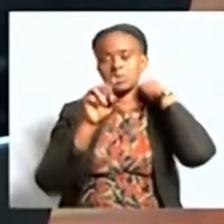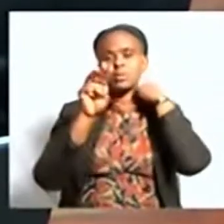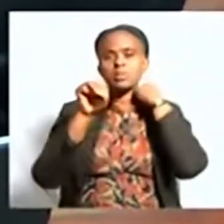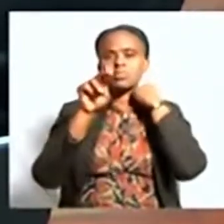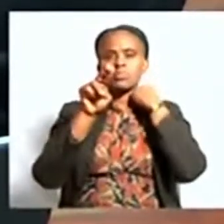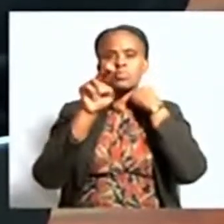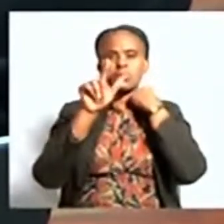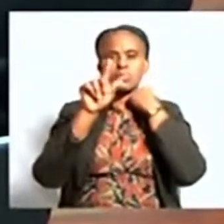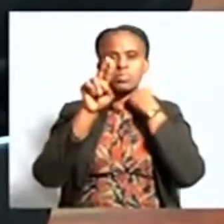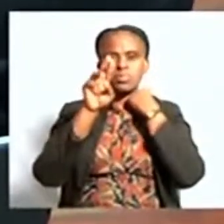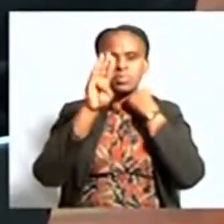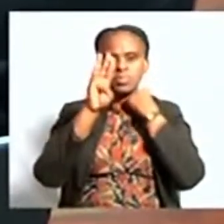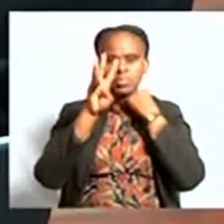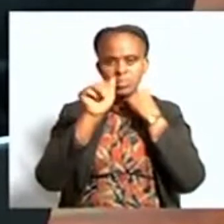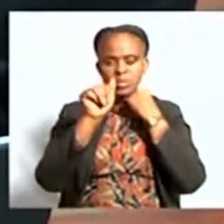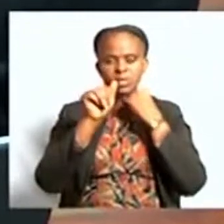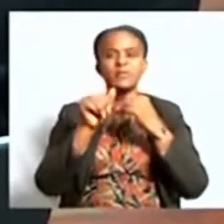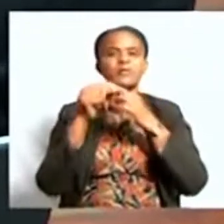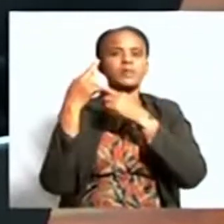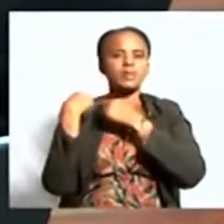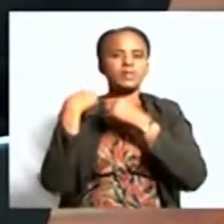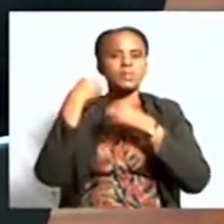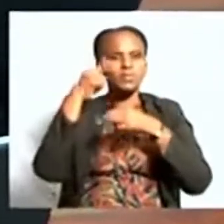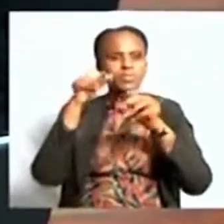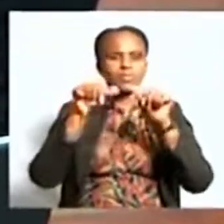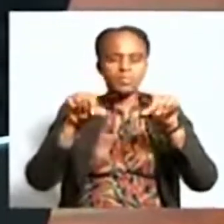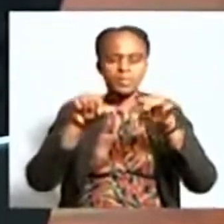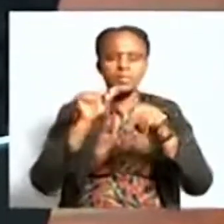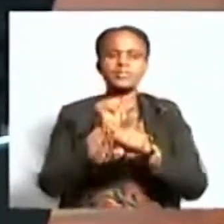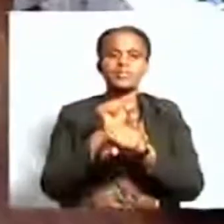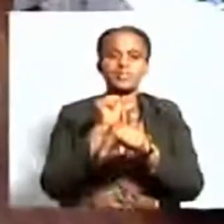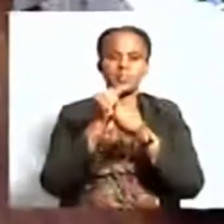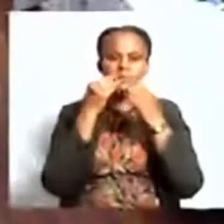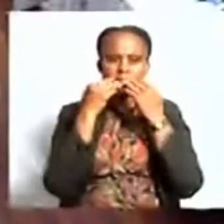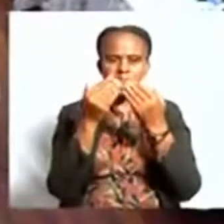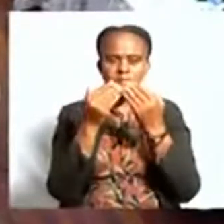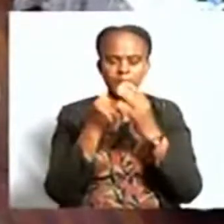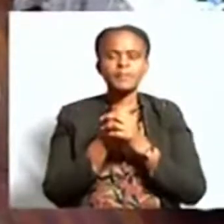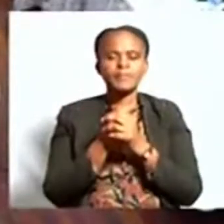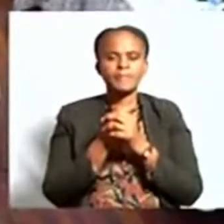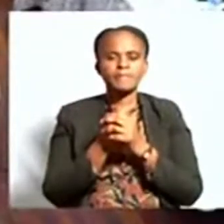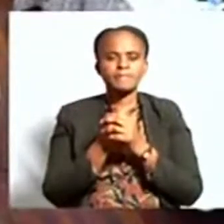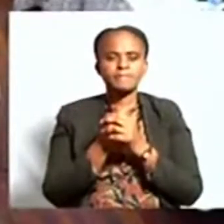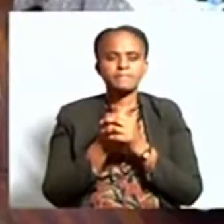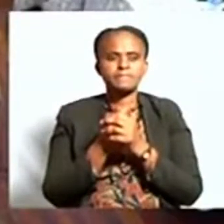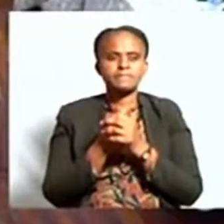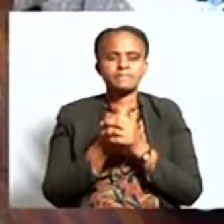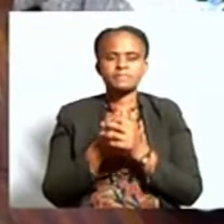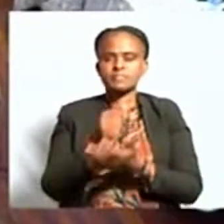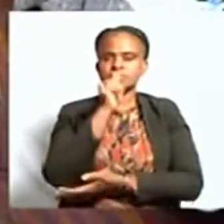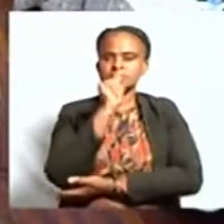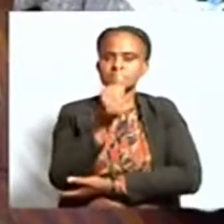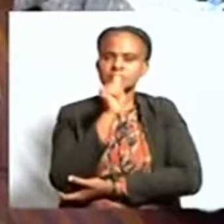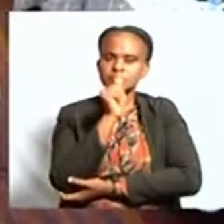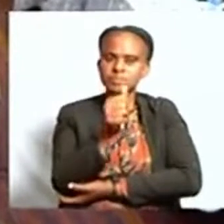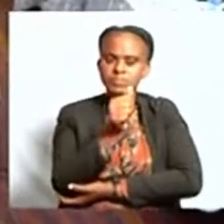Assistant Director in charge of Audit Operations. Thank you. Thank you. Media. Do we have media?